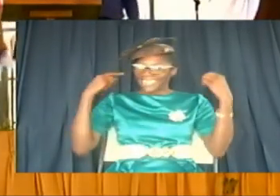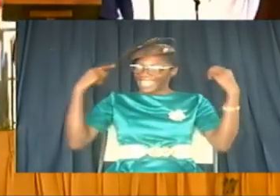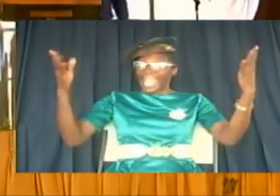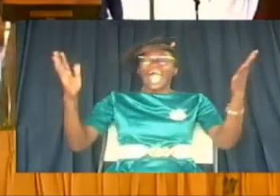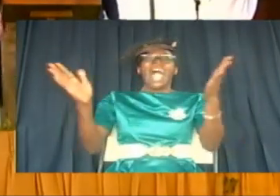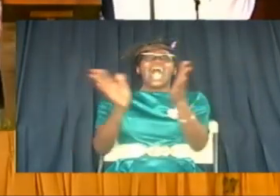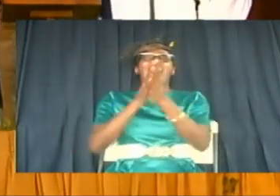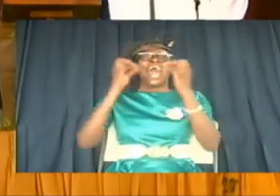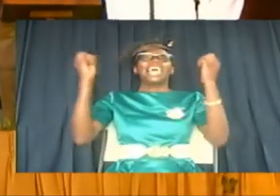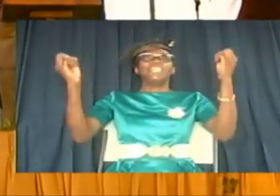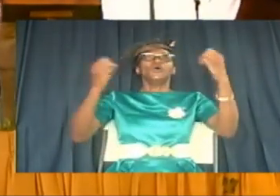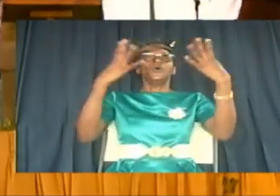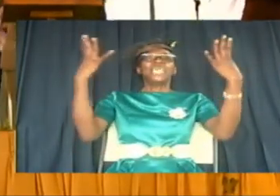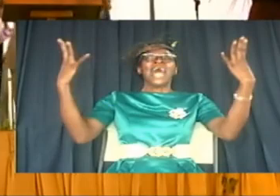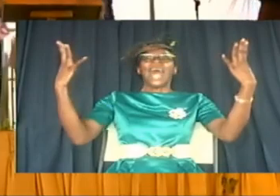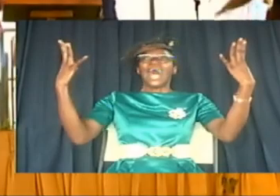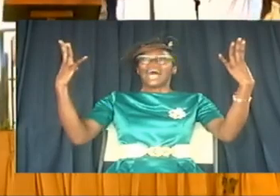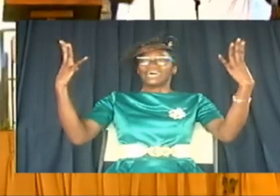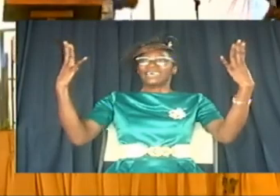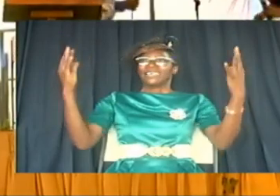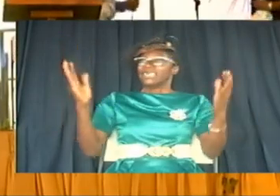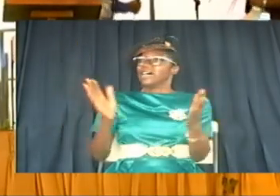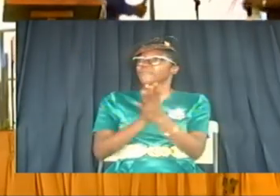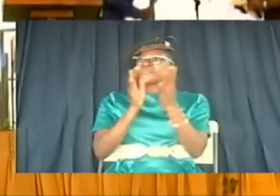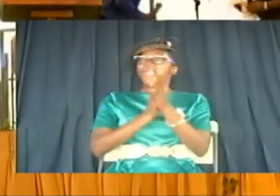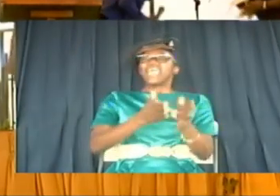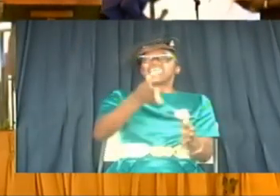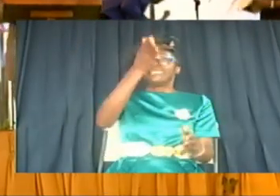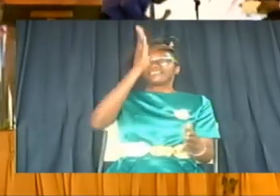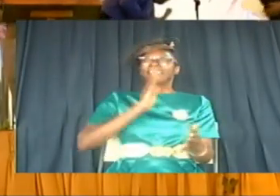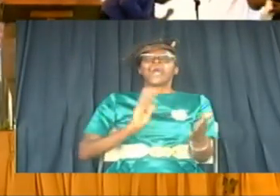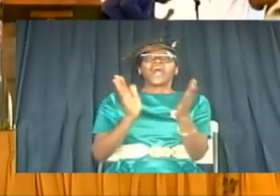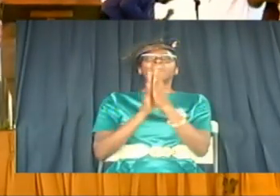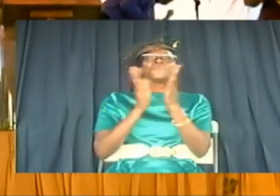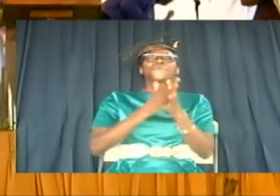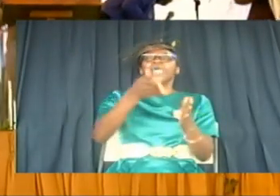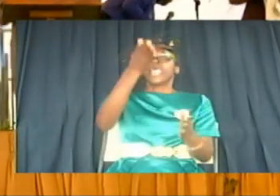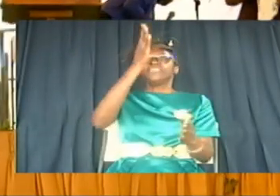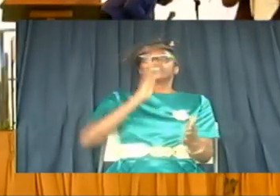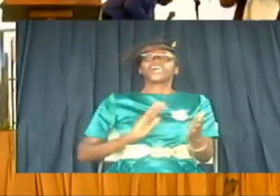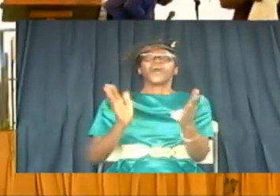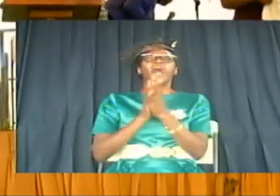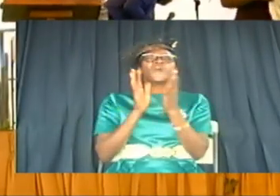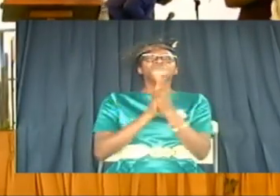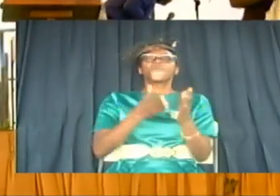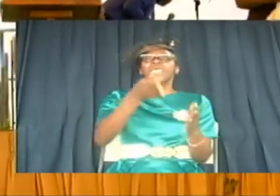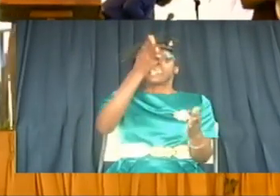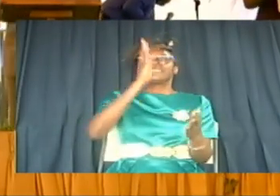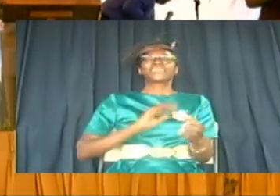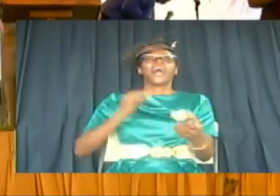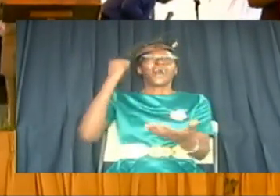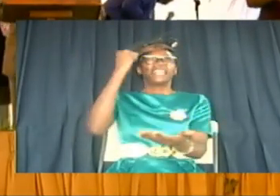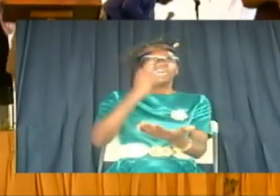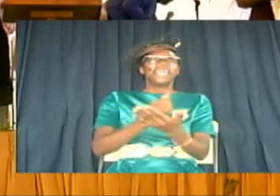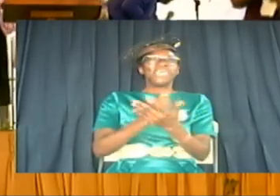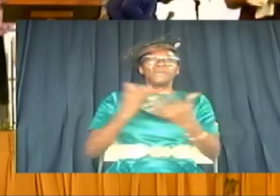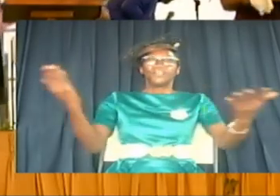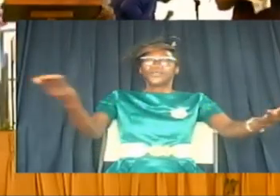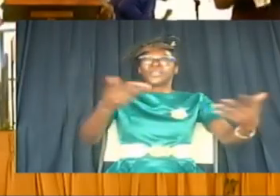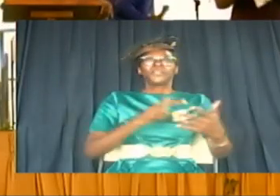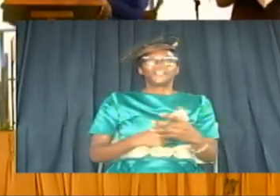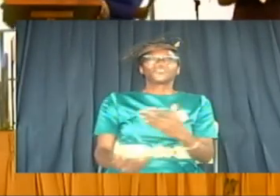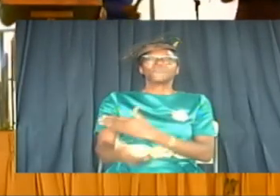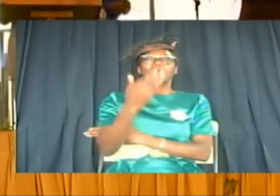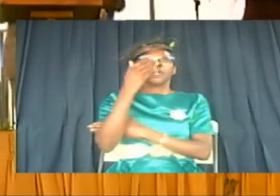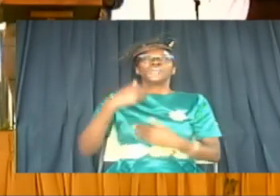told. Hallelujah. Praise God, praise God, praise God, praise God. Amen. We are here this morning to worship